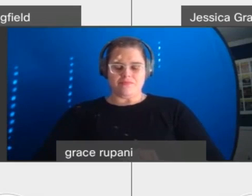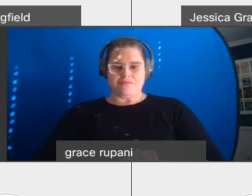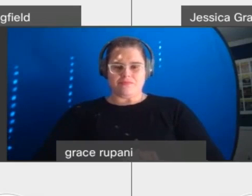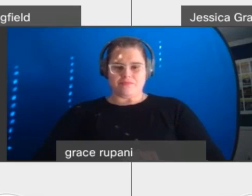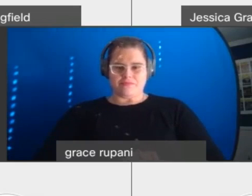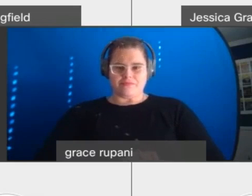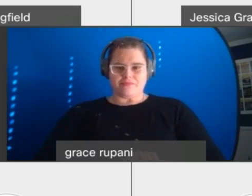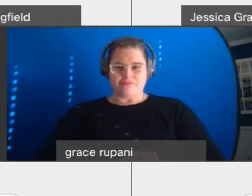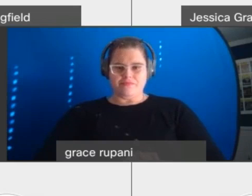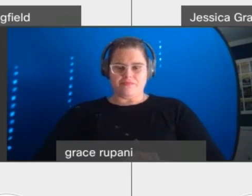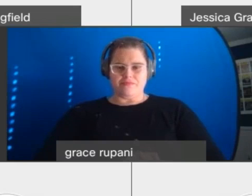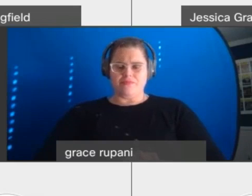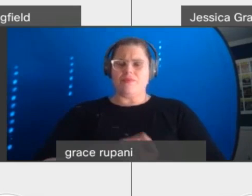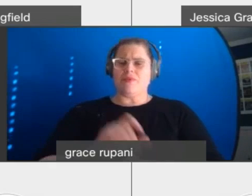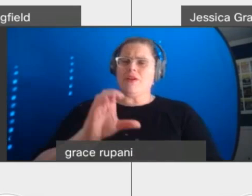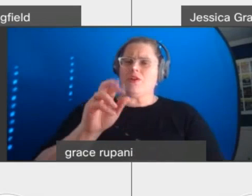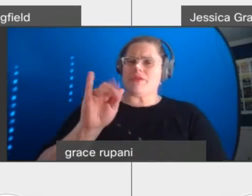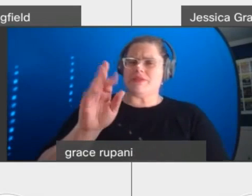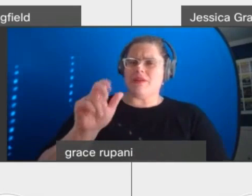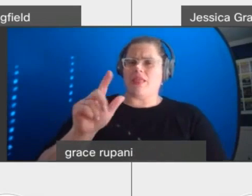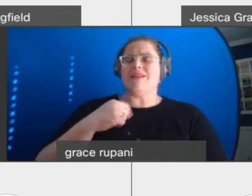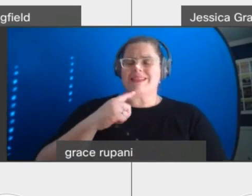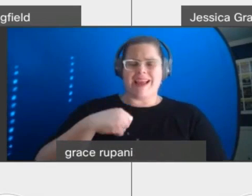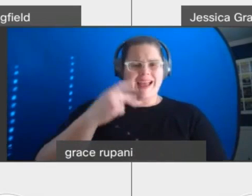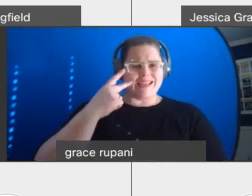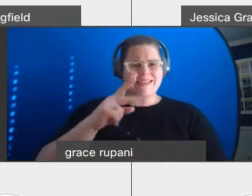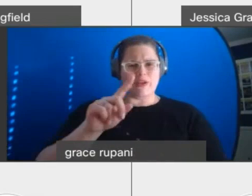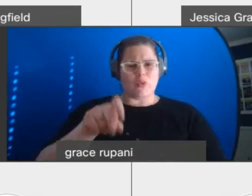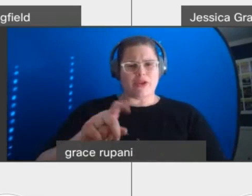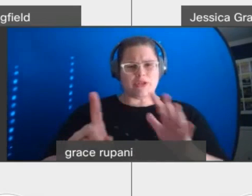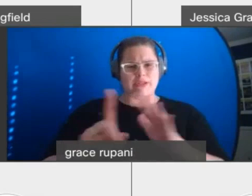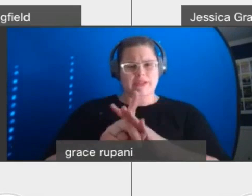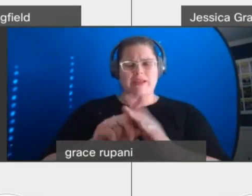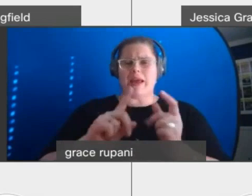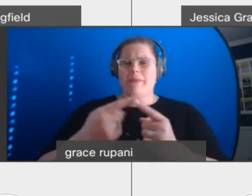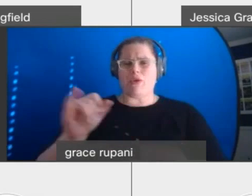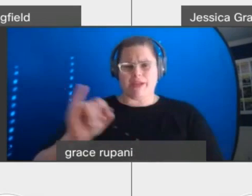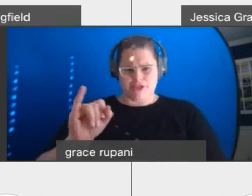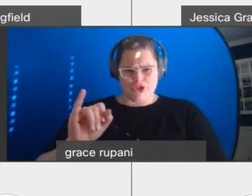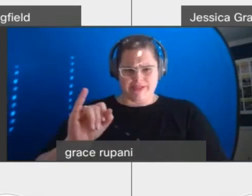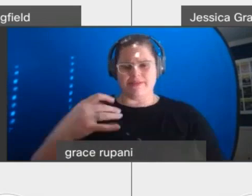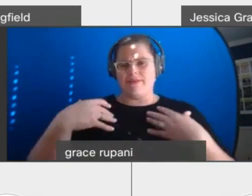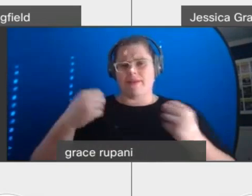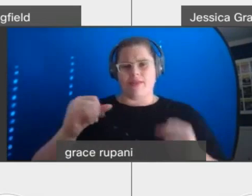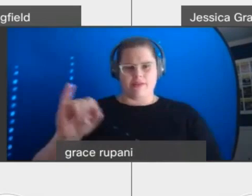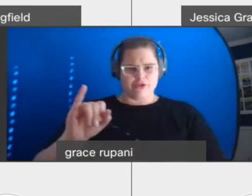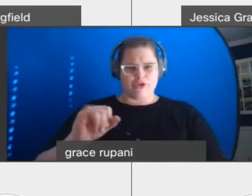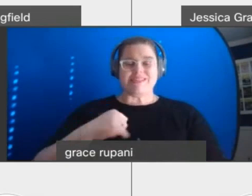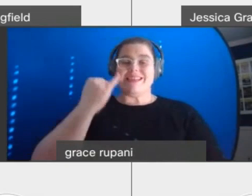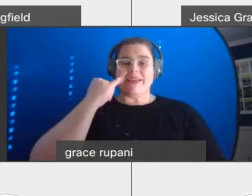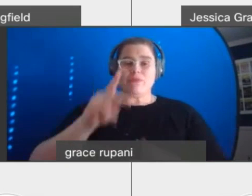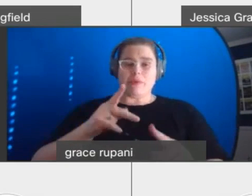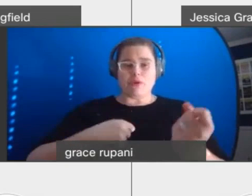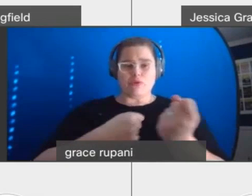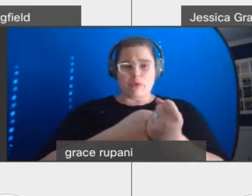So there's a question in regards to insurances. Will people supported be expected to use their insurance?